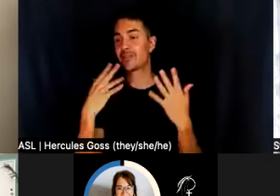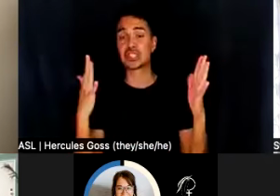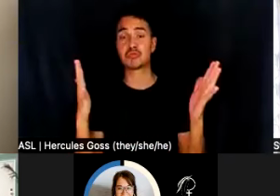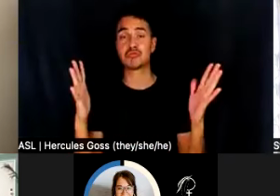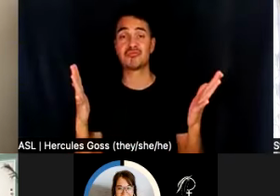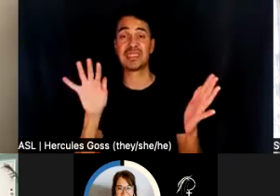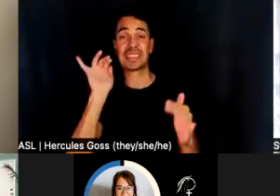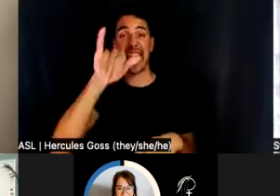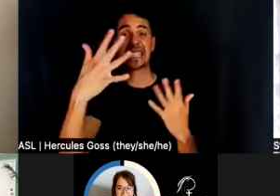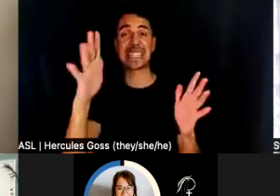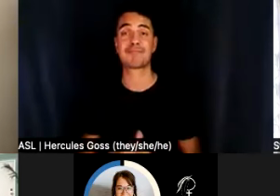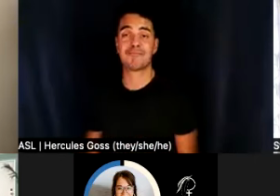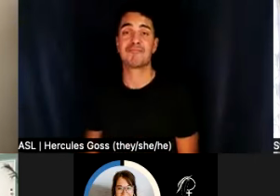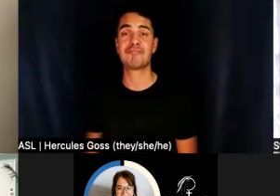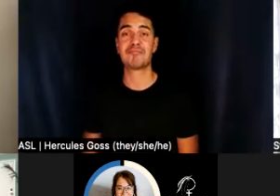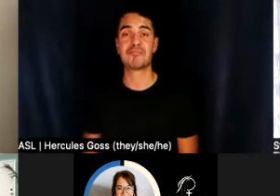maybe this